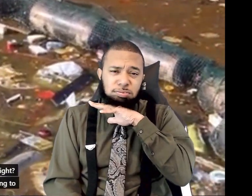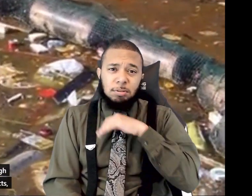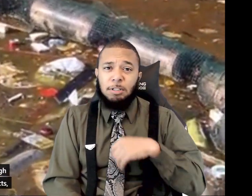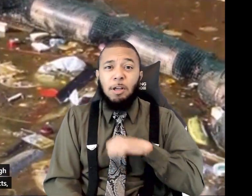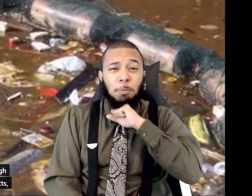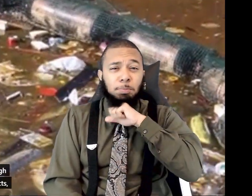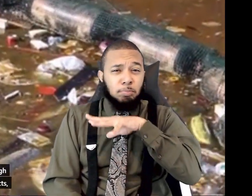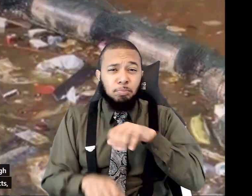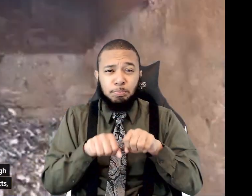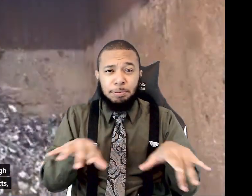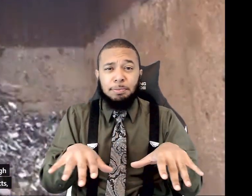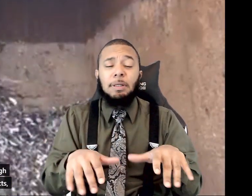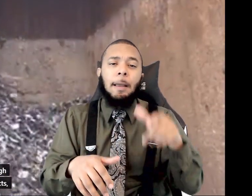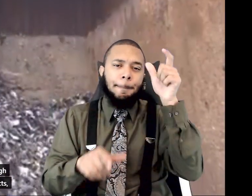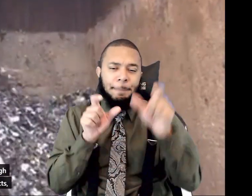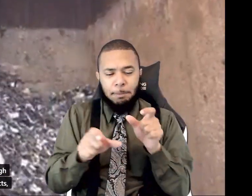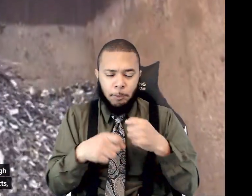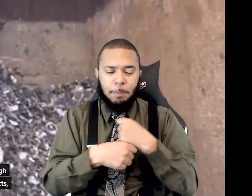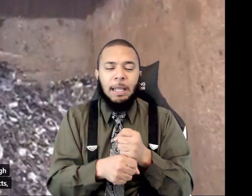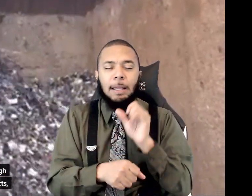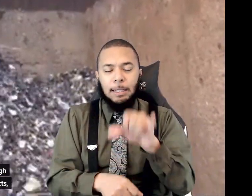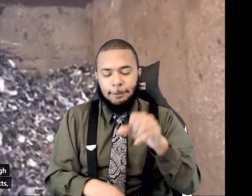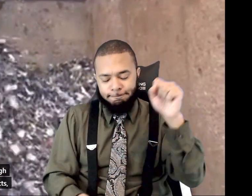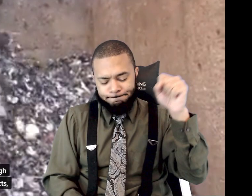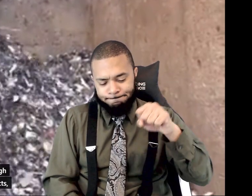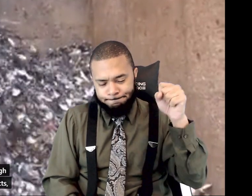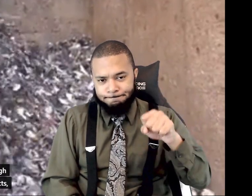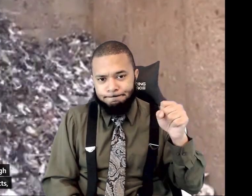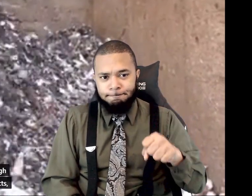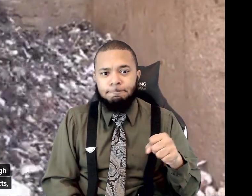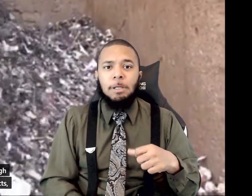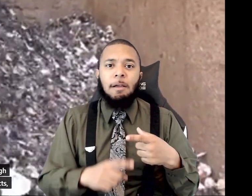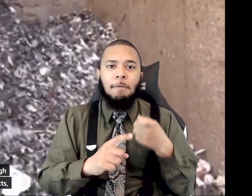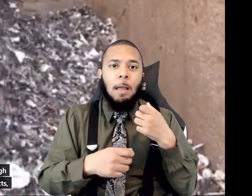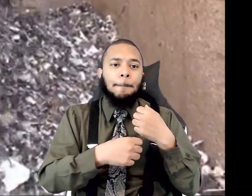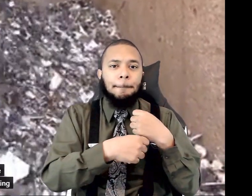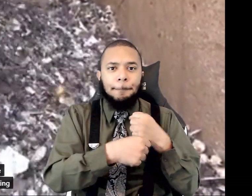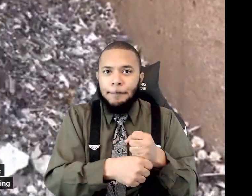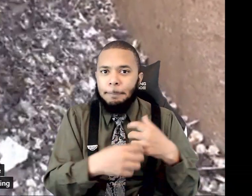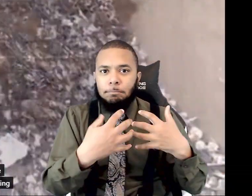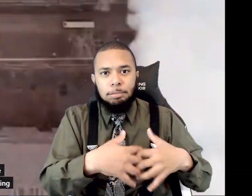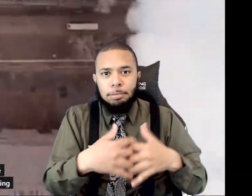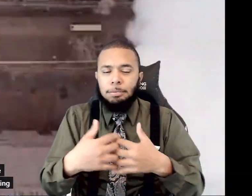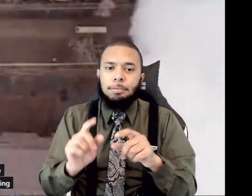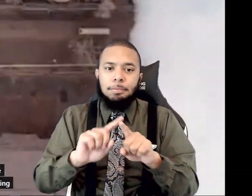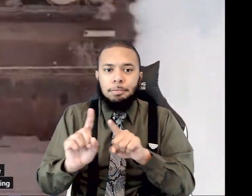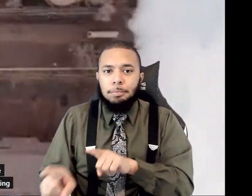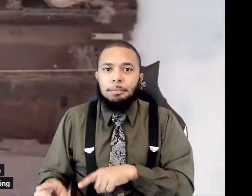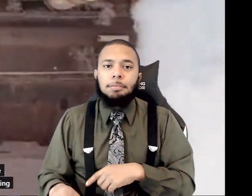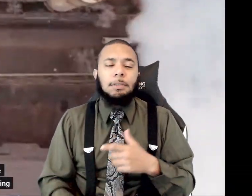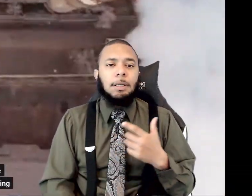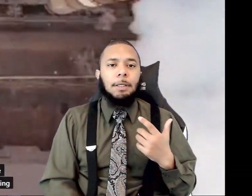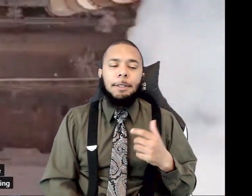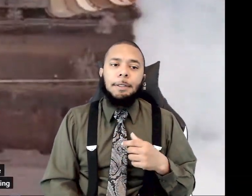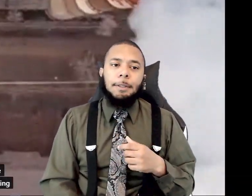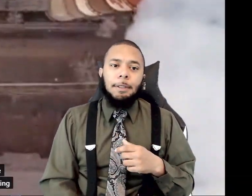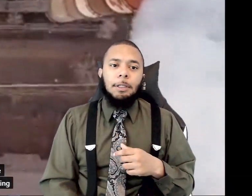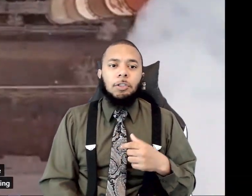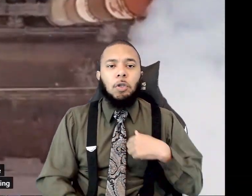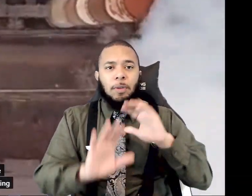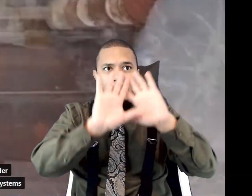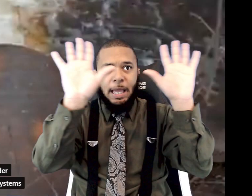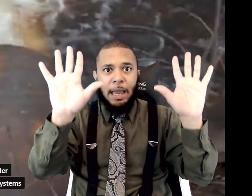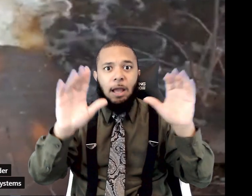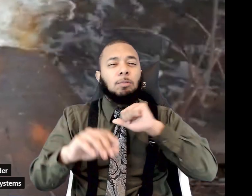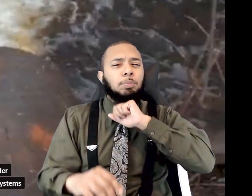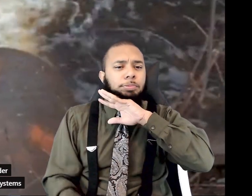is going to be man-made. It's just through the manufacturing of products, factories running. So we're polluting the air, we're